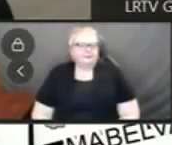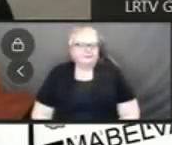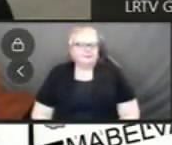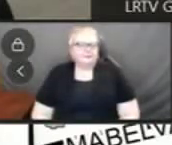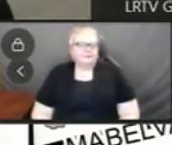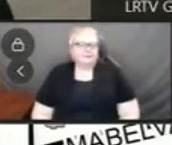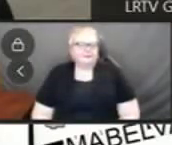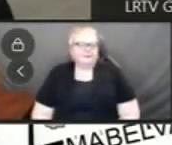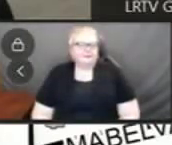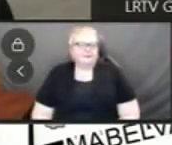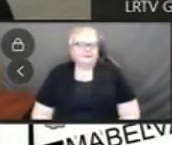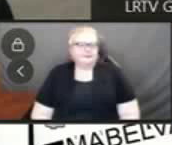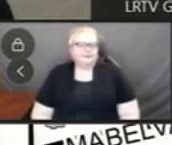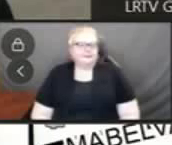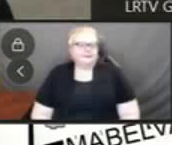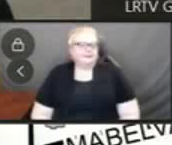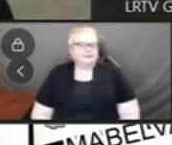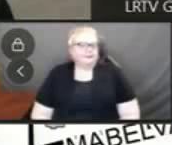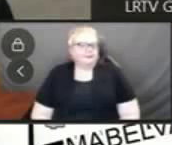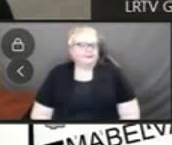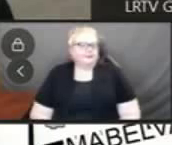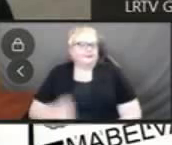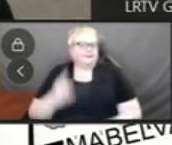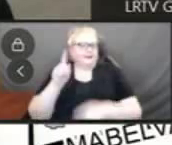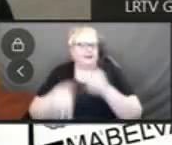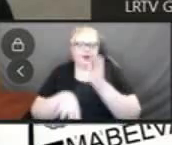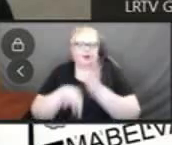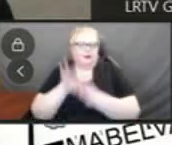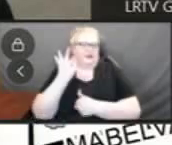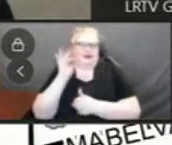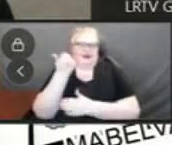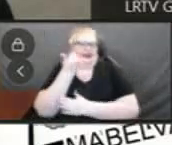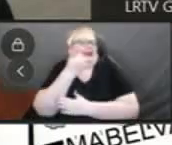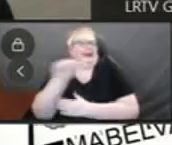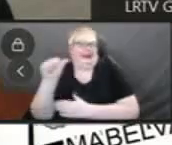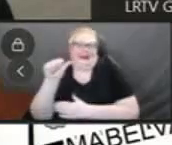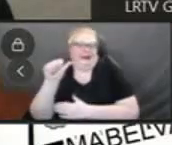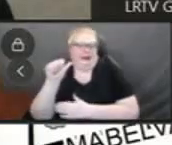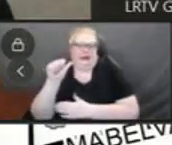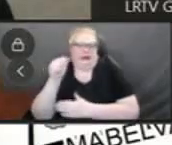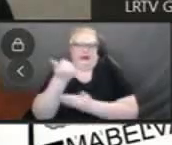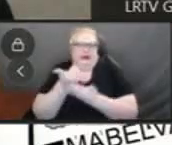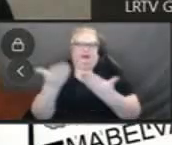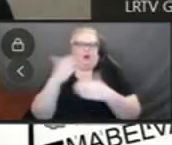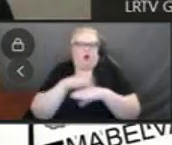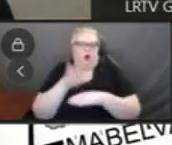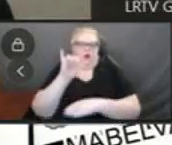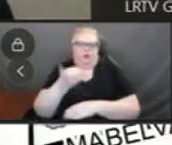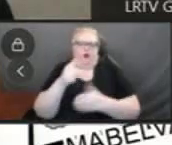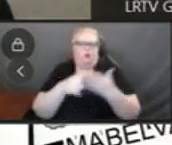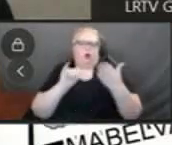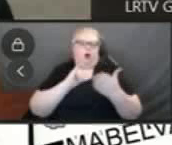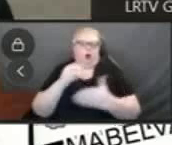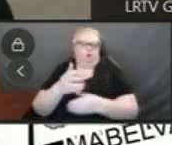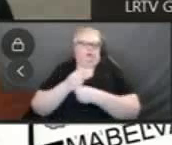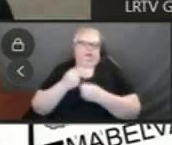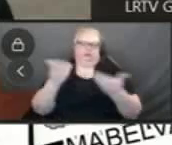To the right of. I couldn't find any on it, anything I received.